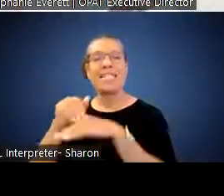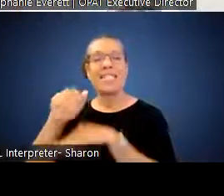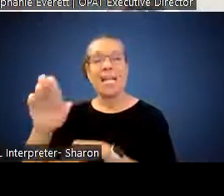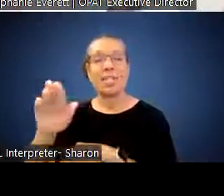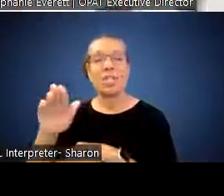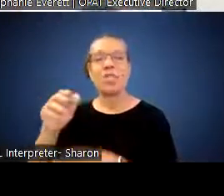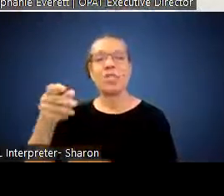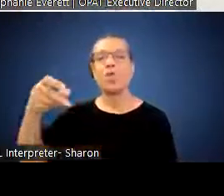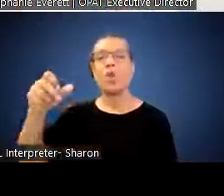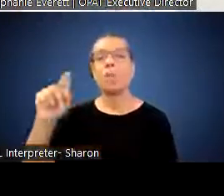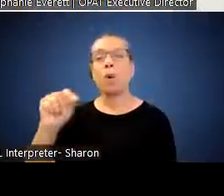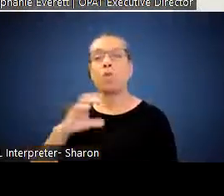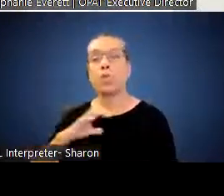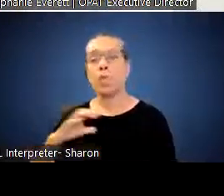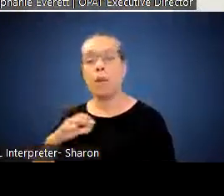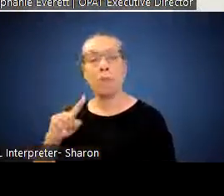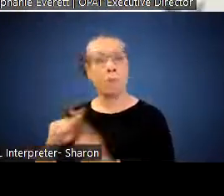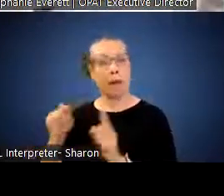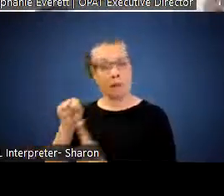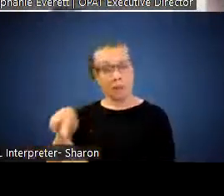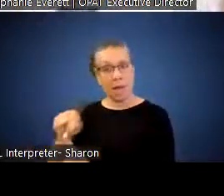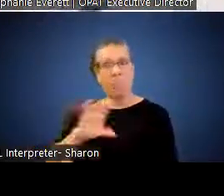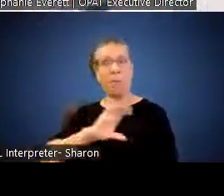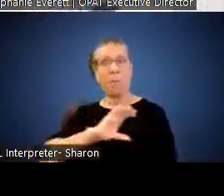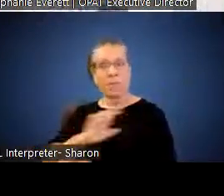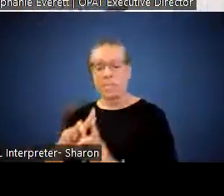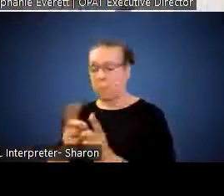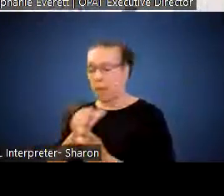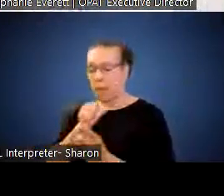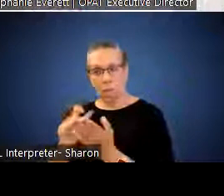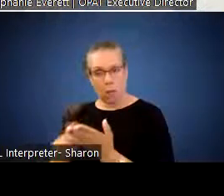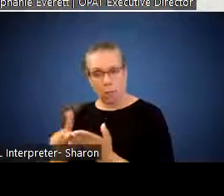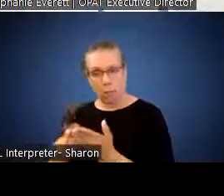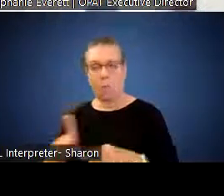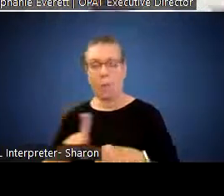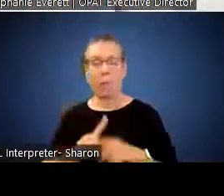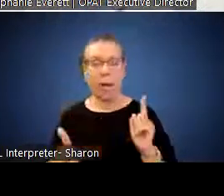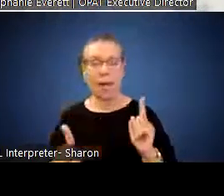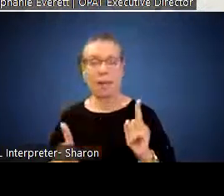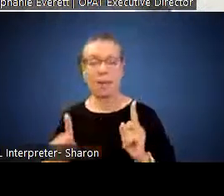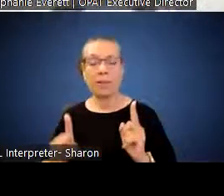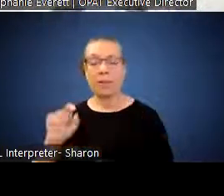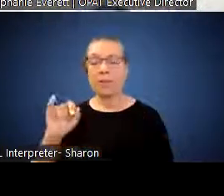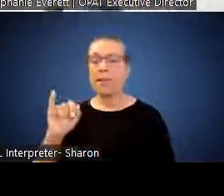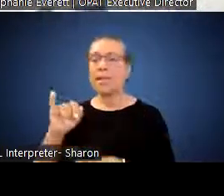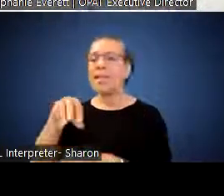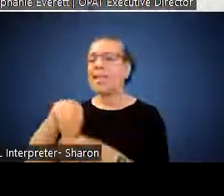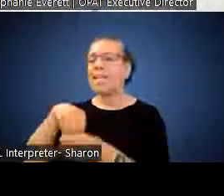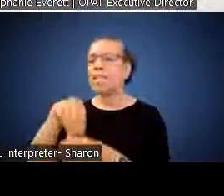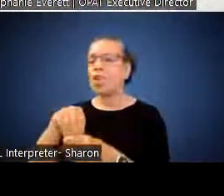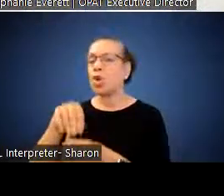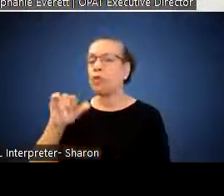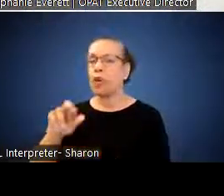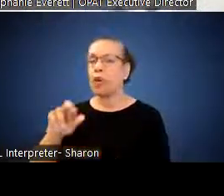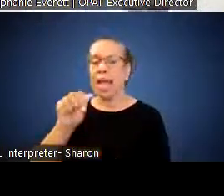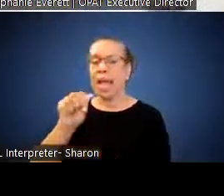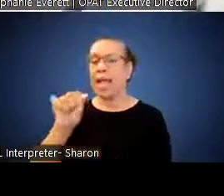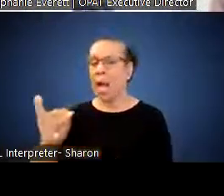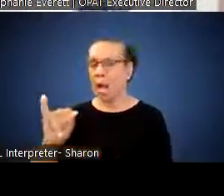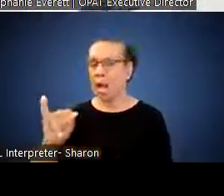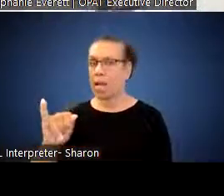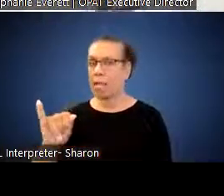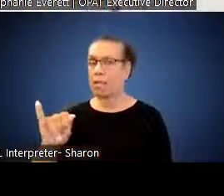they themselves are not investigating them. But it does put Internal Affairs on alert that this complaint has been